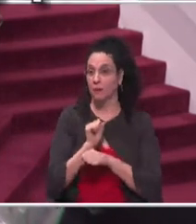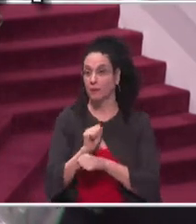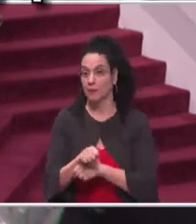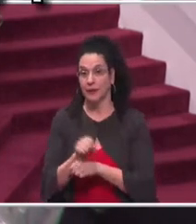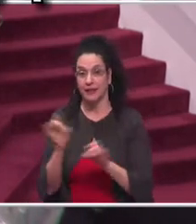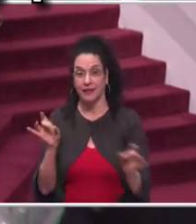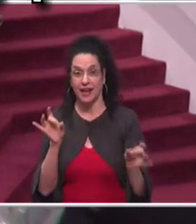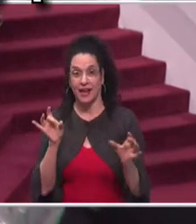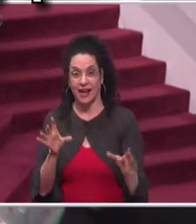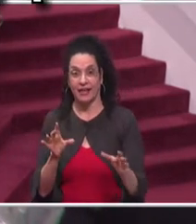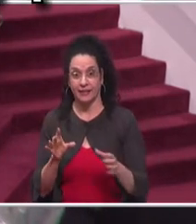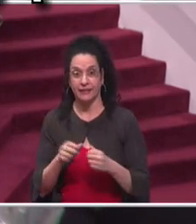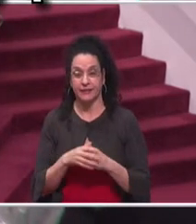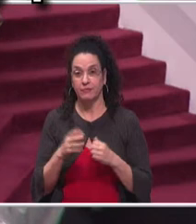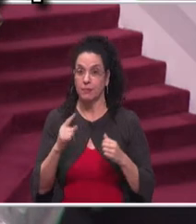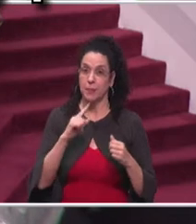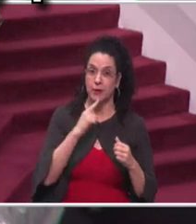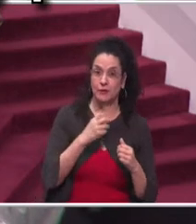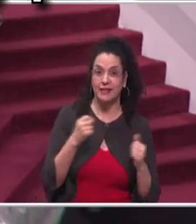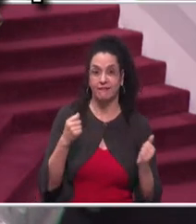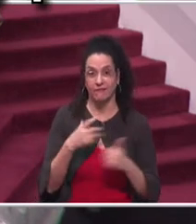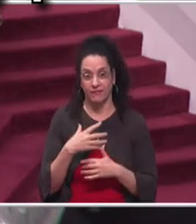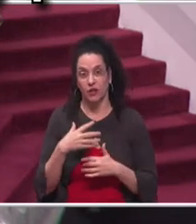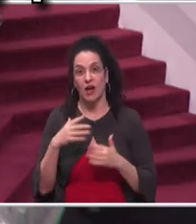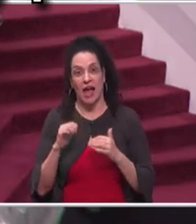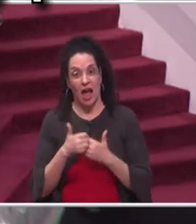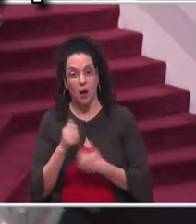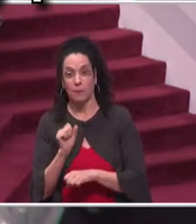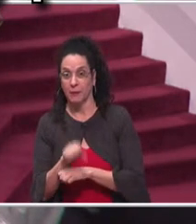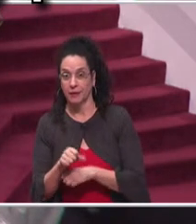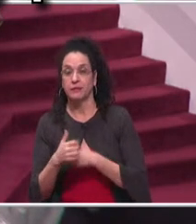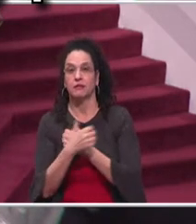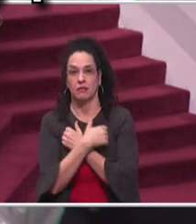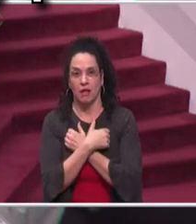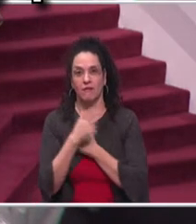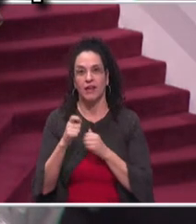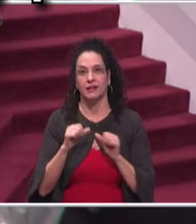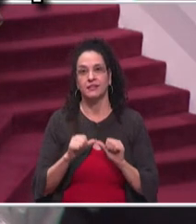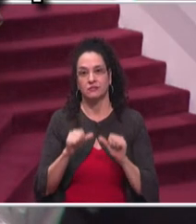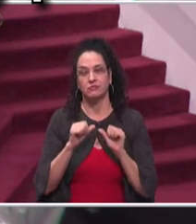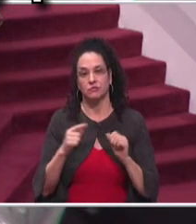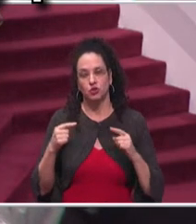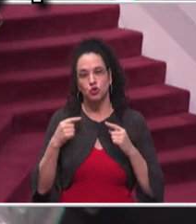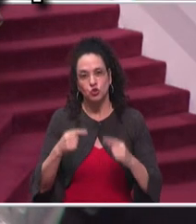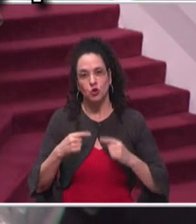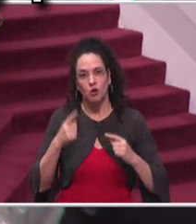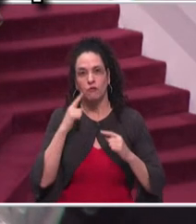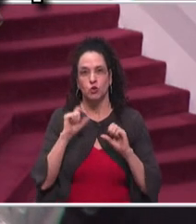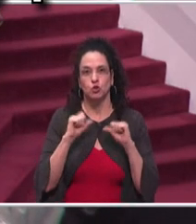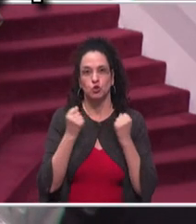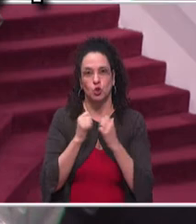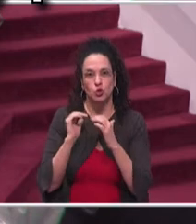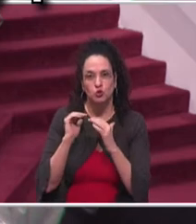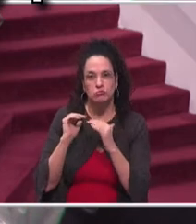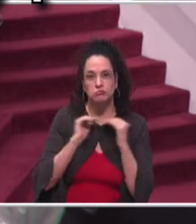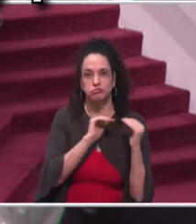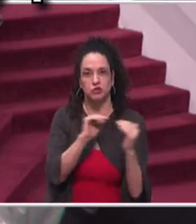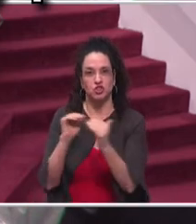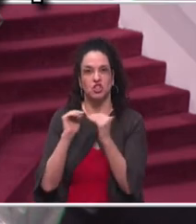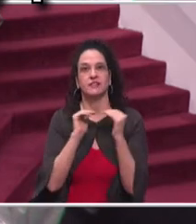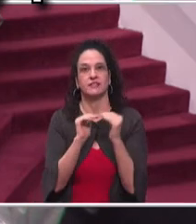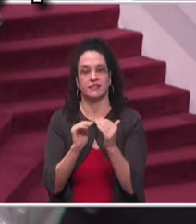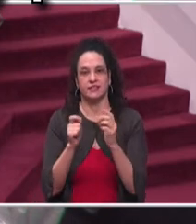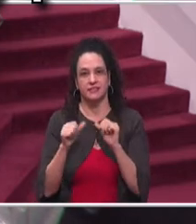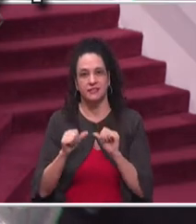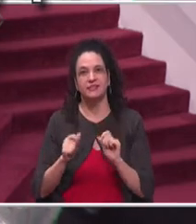overcome hatred, bitterness, and fear. May his struggle for social transformation continue in this generation. May all people come to believe that perseverance,